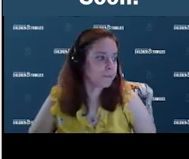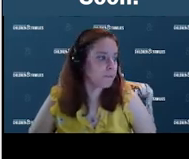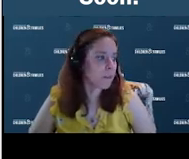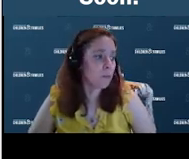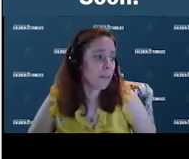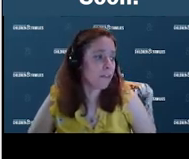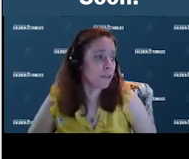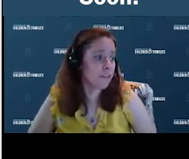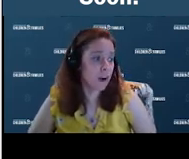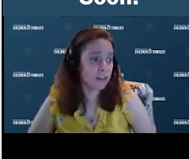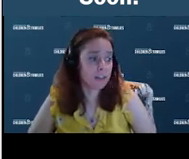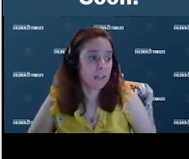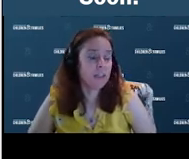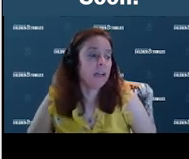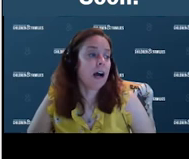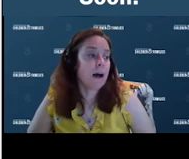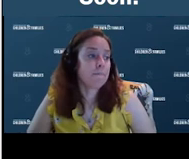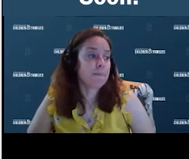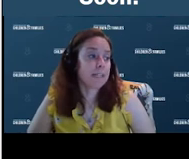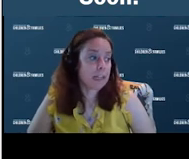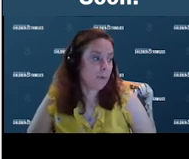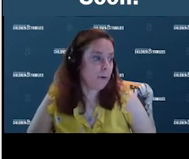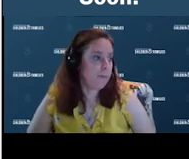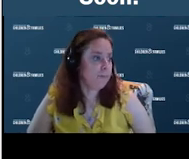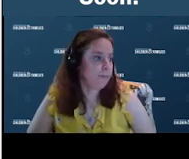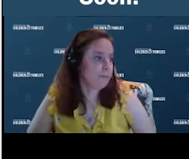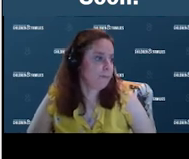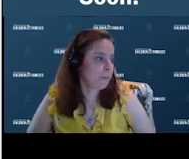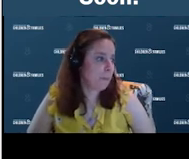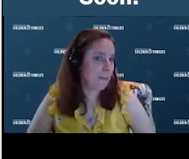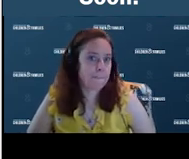one around the food gift cards is allowable.